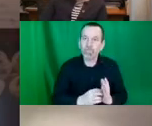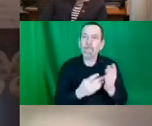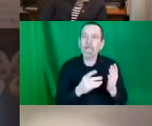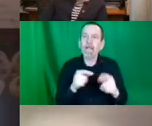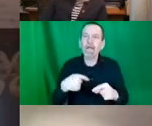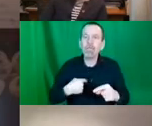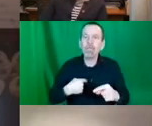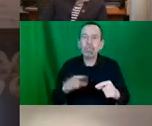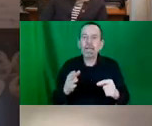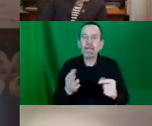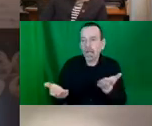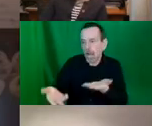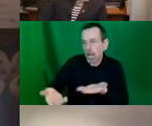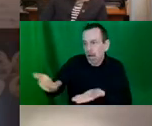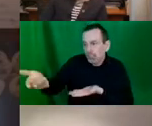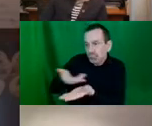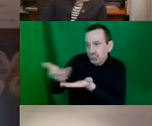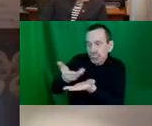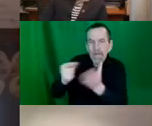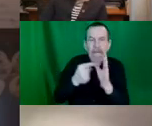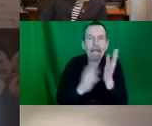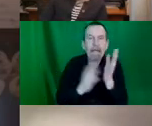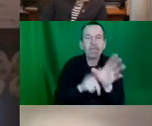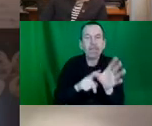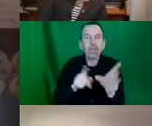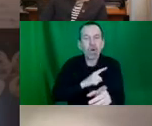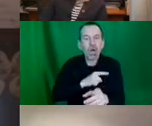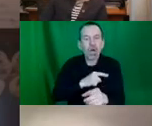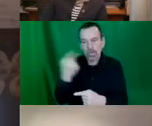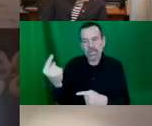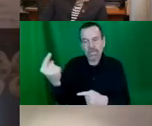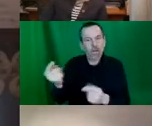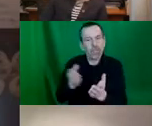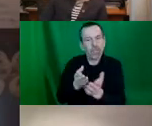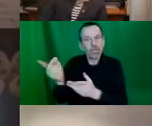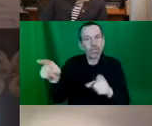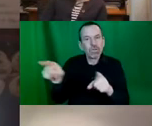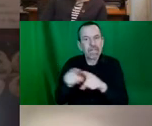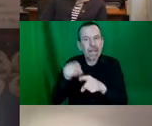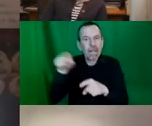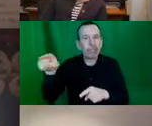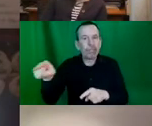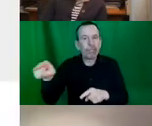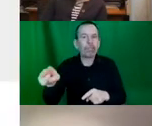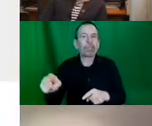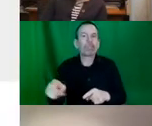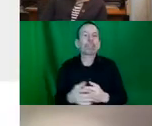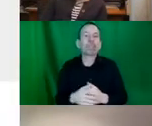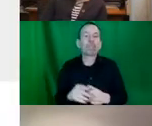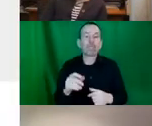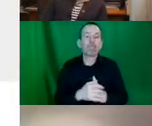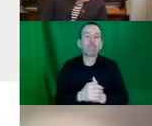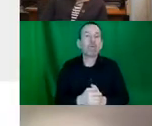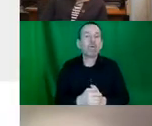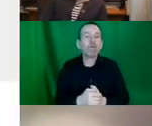process. It was wonderful to have an opportunity to see how it's filled out for when I consider applying in the future.